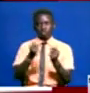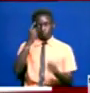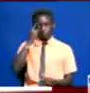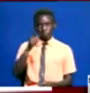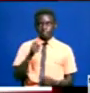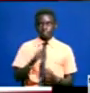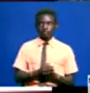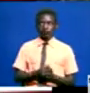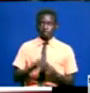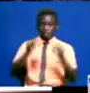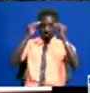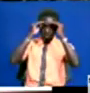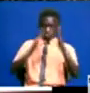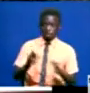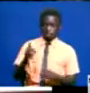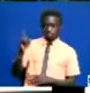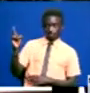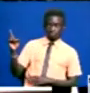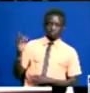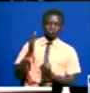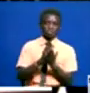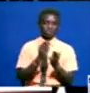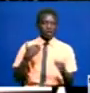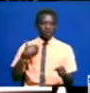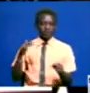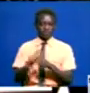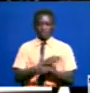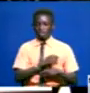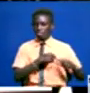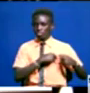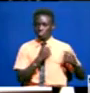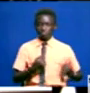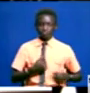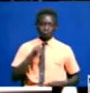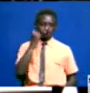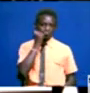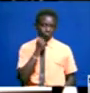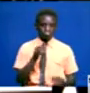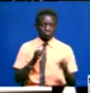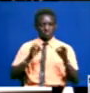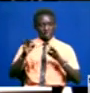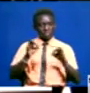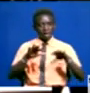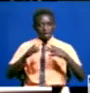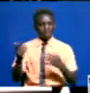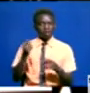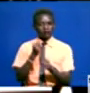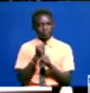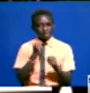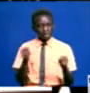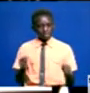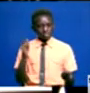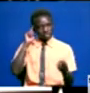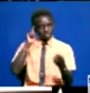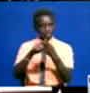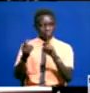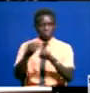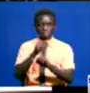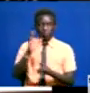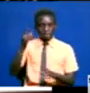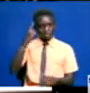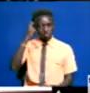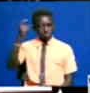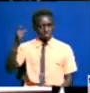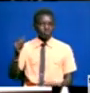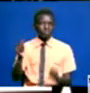Wanafunzi hao walojawa na huzuni walitoa simulizi ya jinsi walivyojitahidi kutimiza ndoto zao kuwa mawakili,